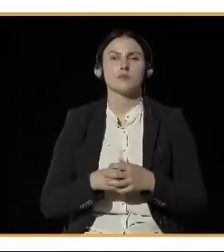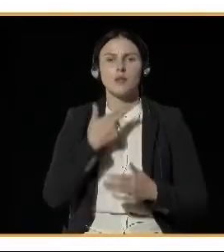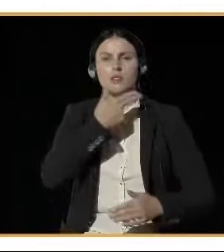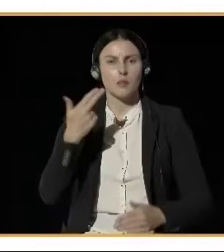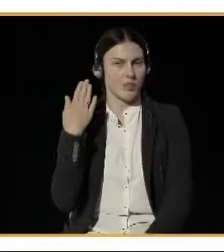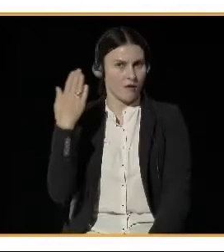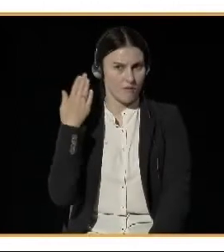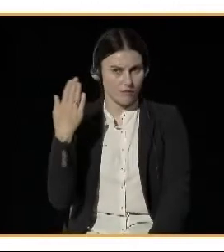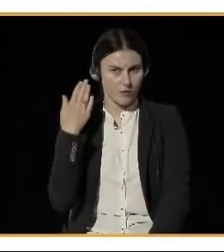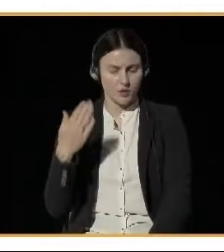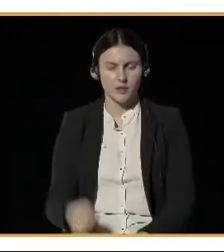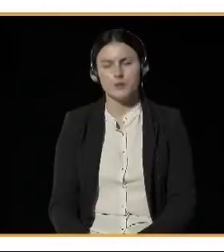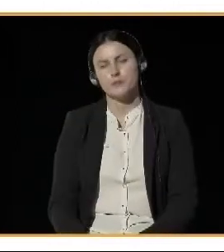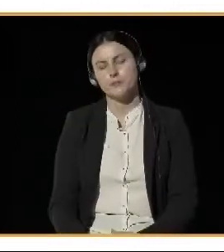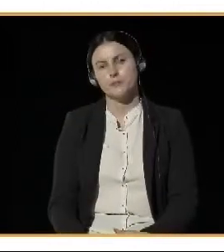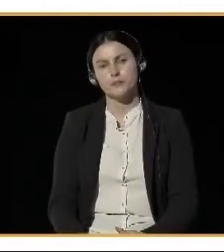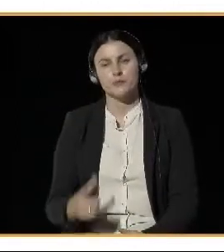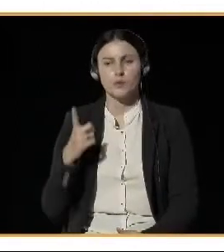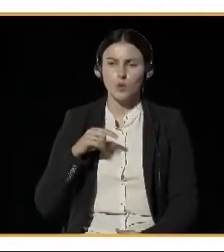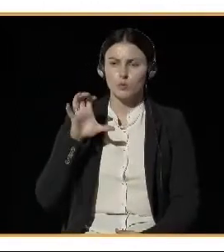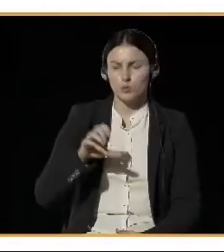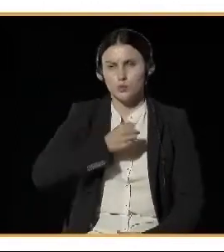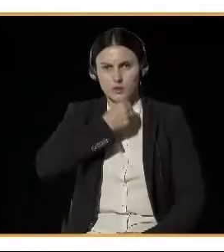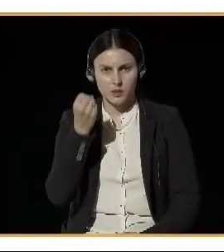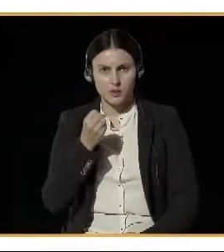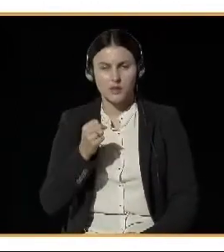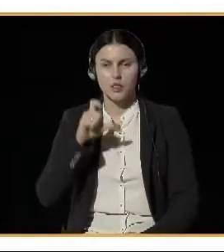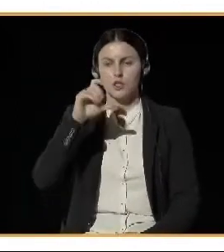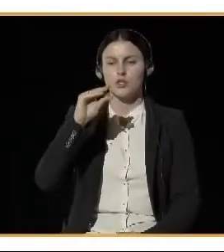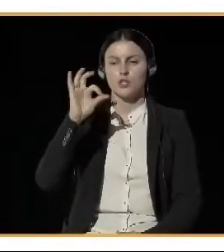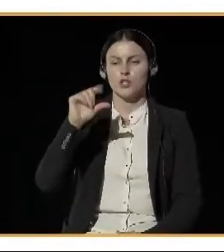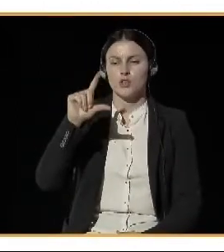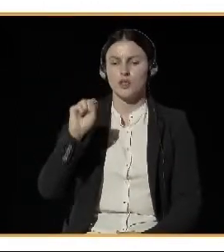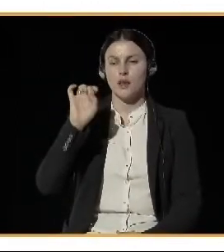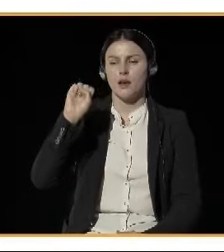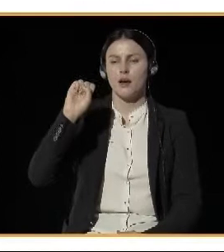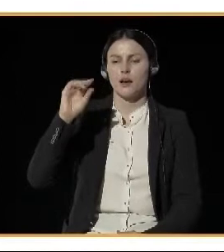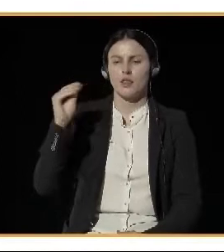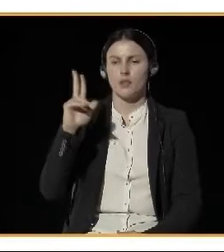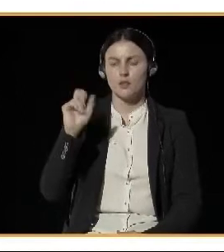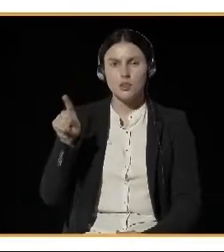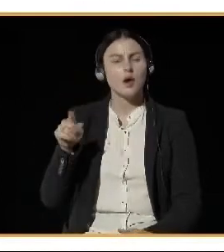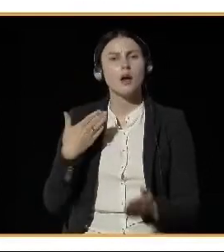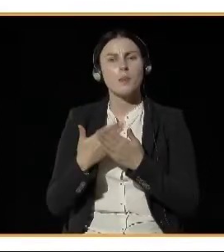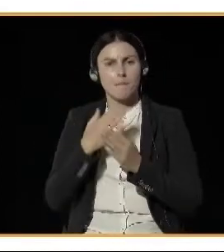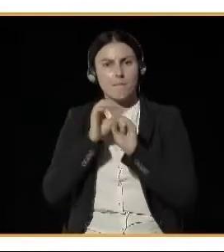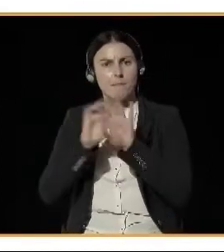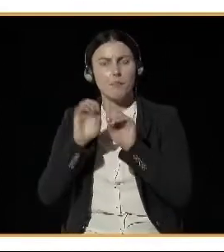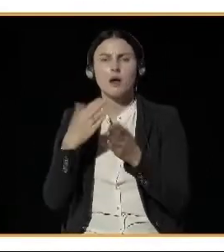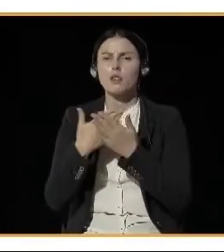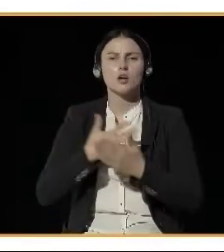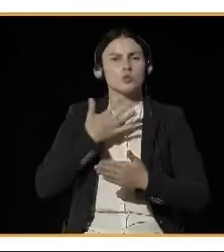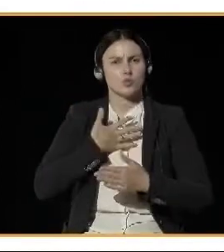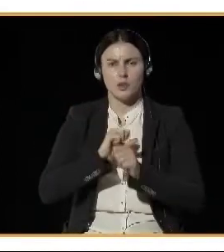Agnieszka Cieśla explained why we think that it's one of the most important part of activation